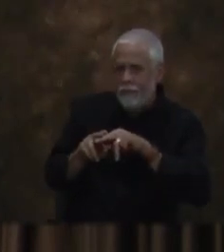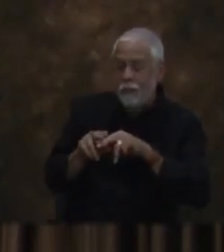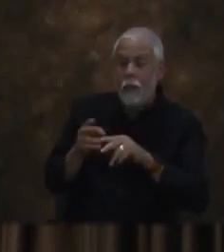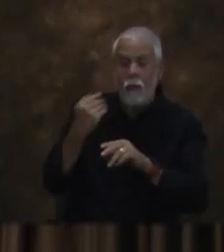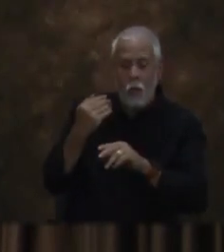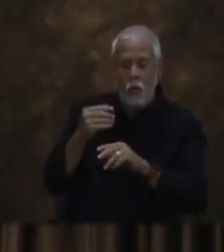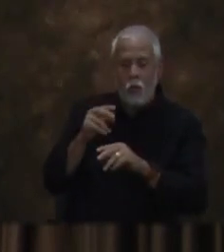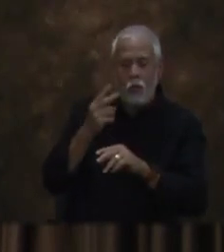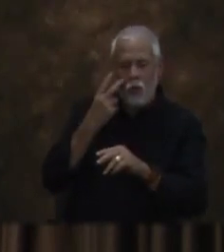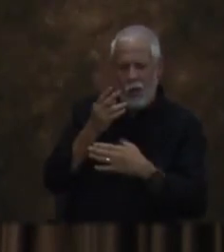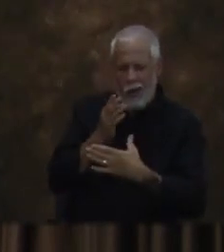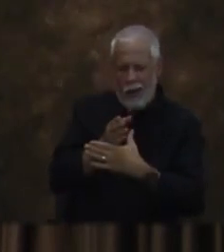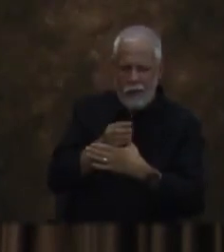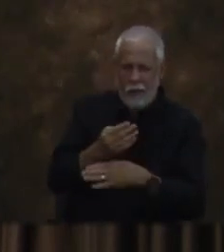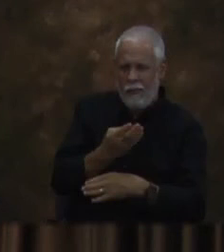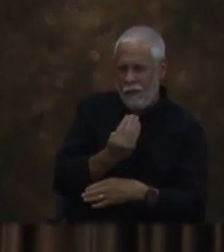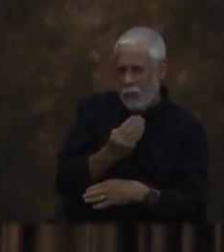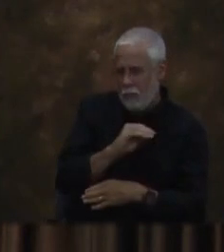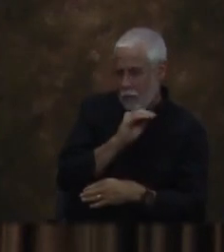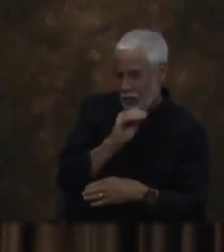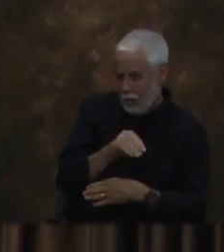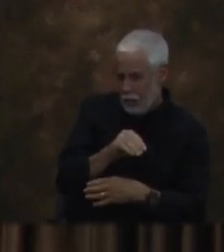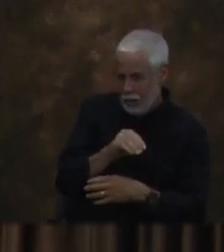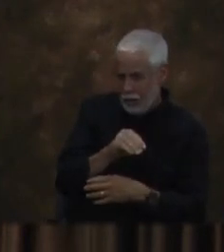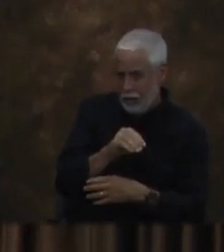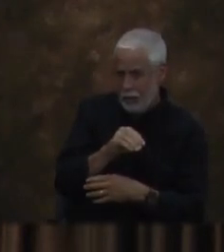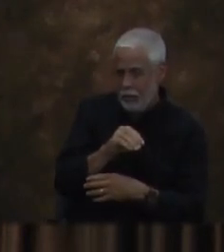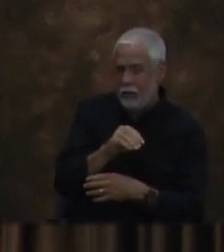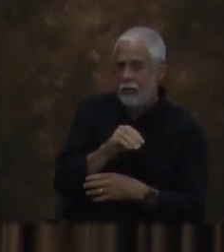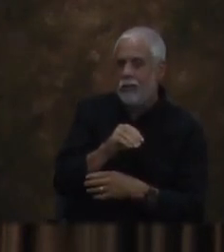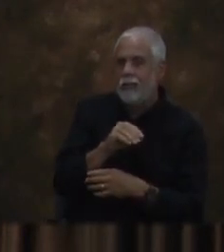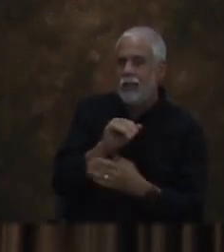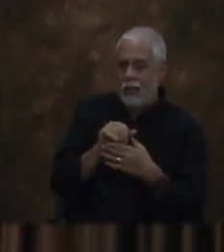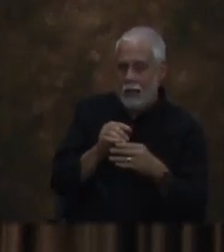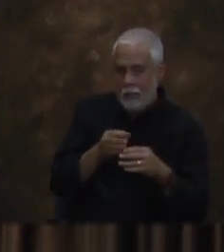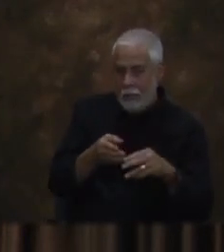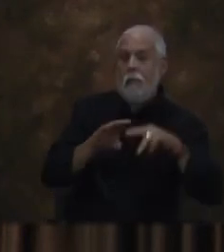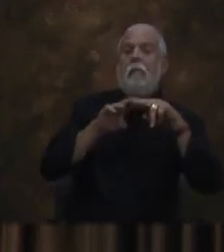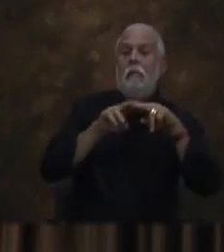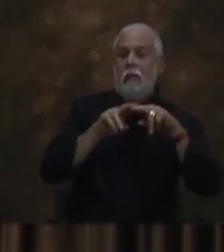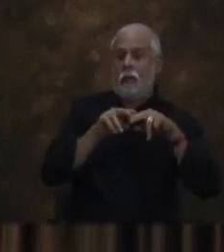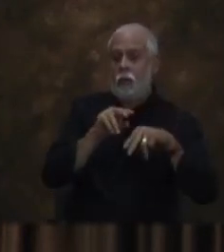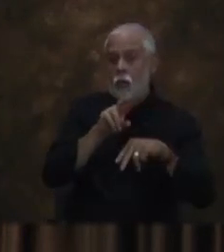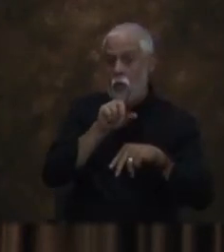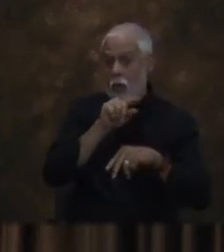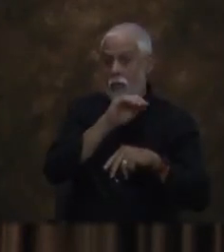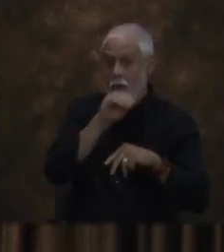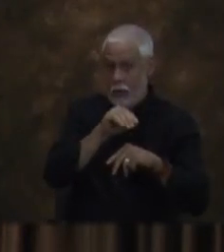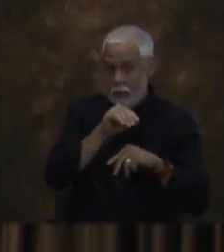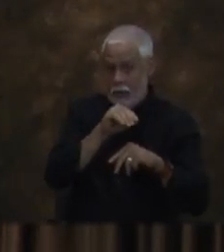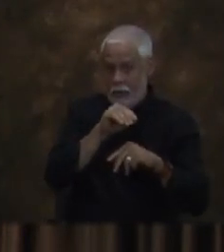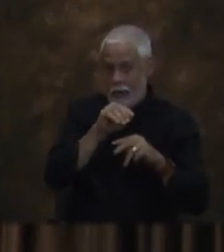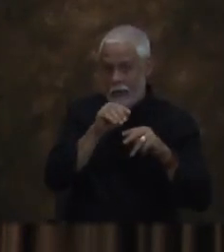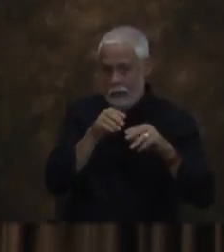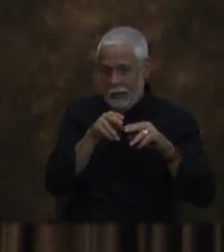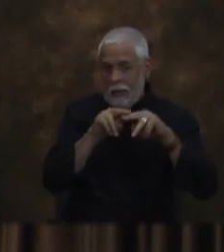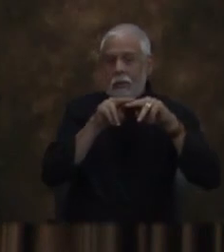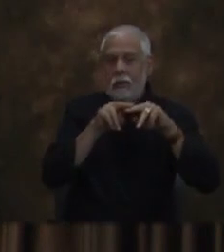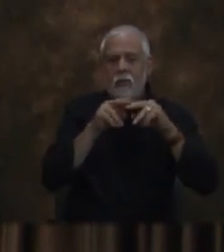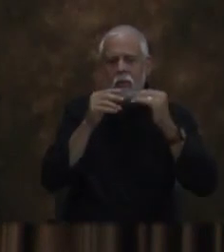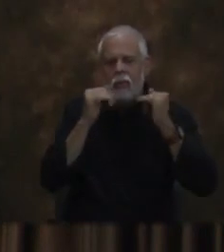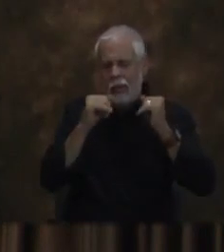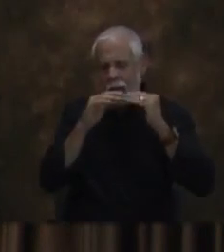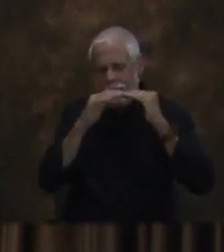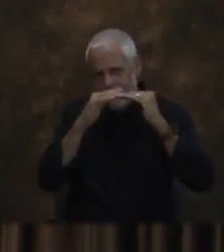were seeing an average of like 14%, and we saw that jump up to about 20%, and then it went just a little bit higher, and it's